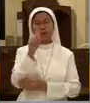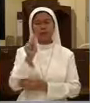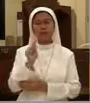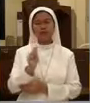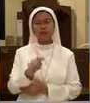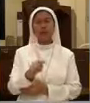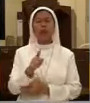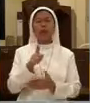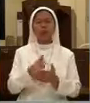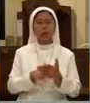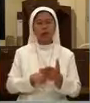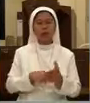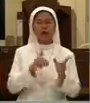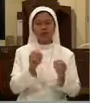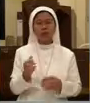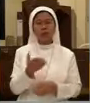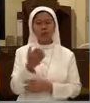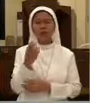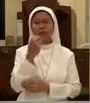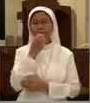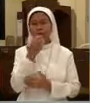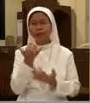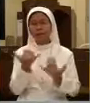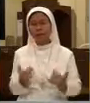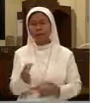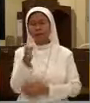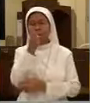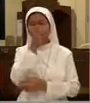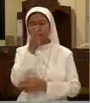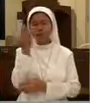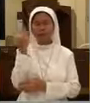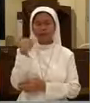what did you eat this morning for breakfast?